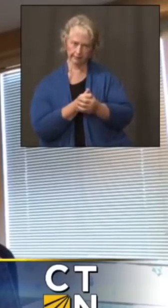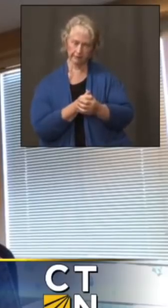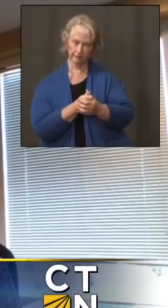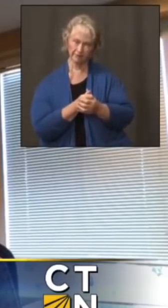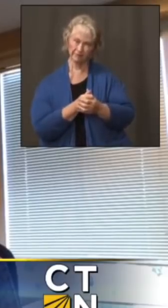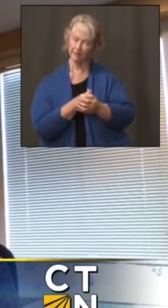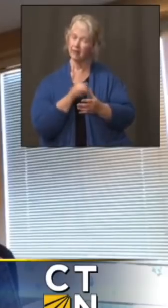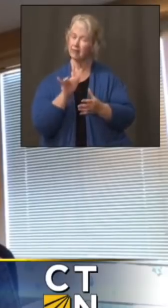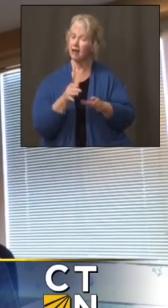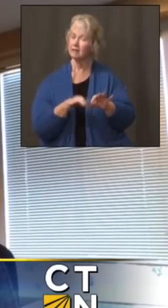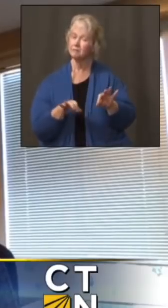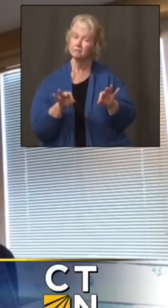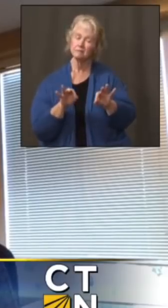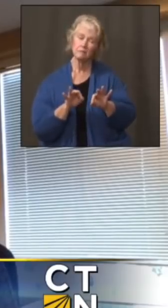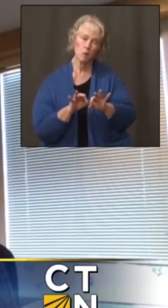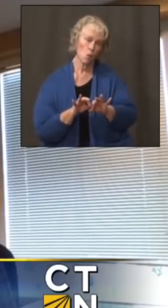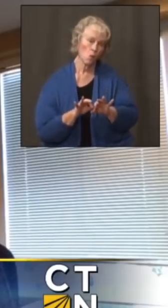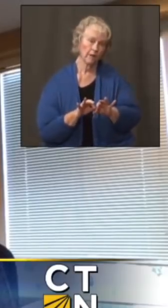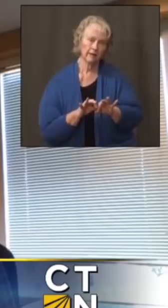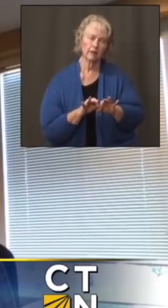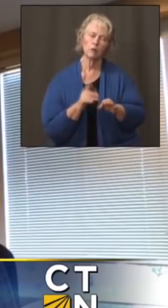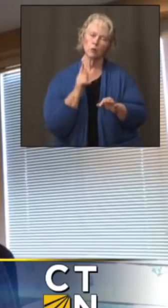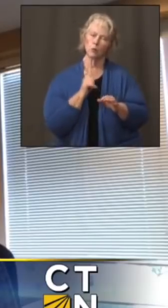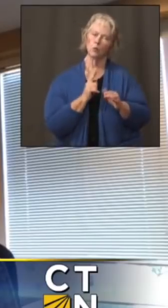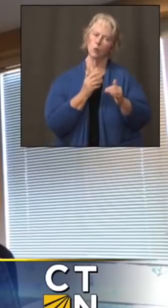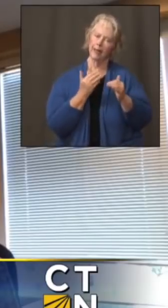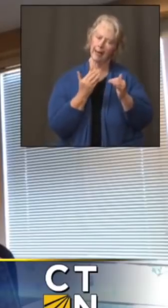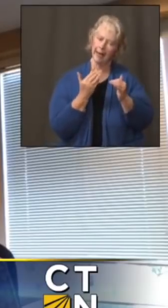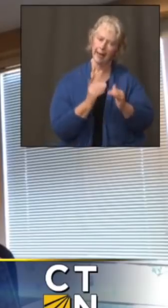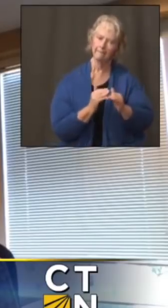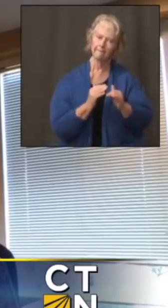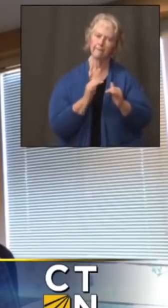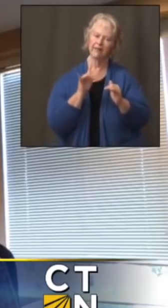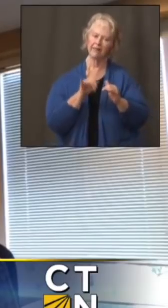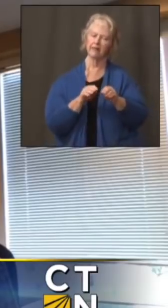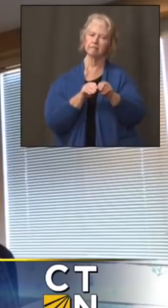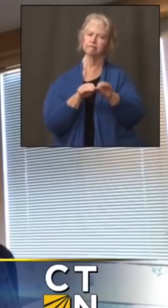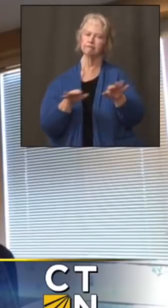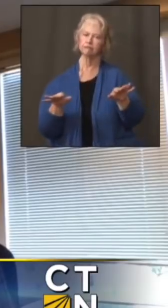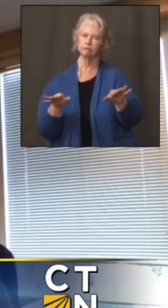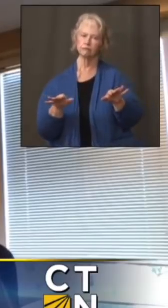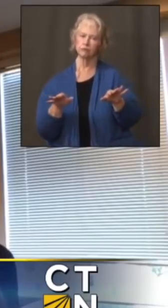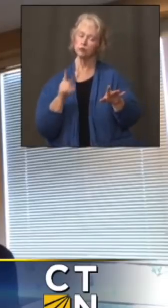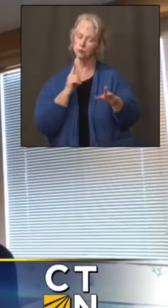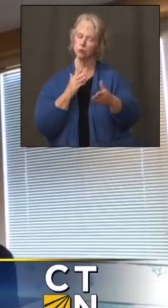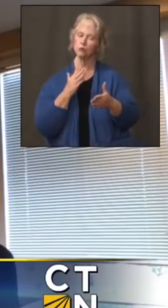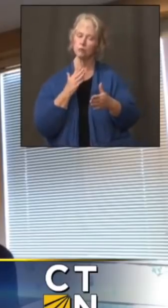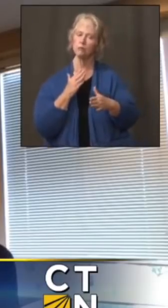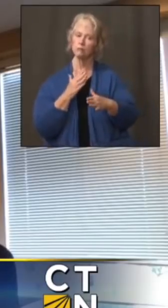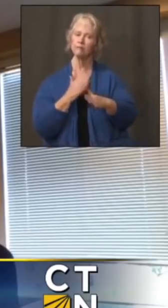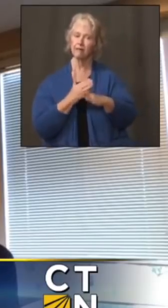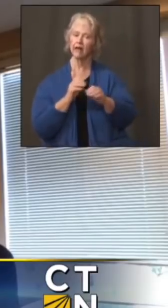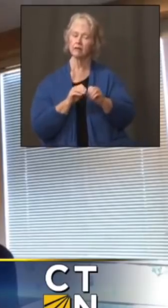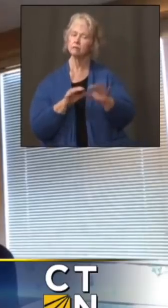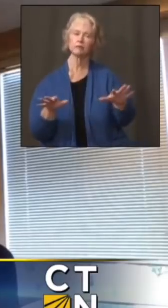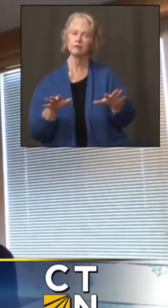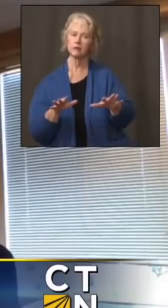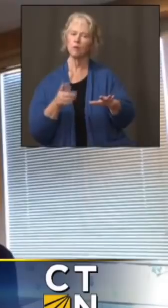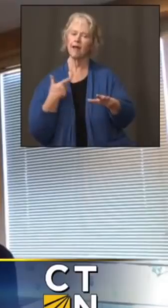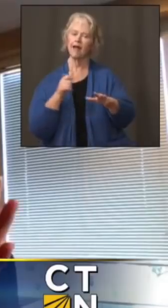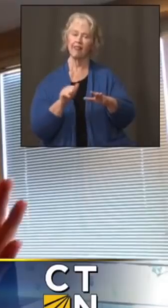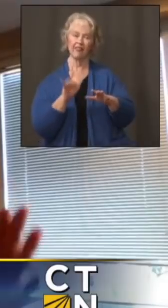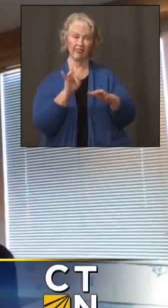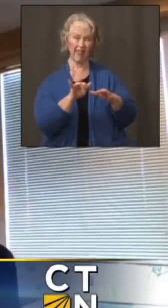are the key strategies to limiting and turning around this kind of a peak of infection. You have to break the chain of